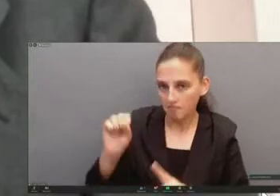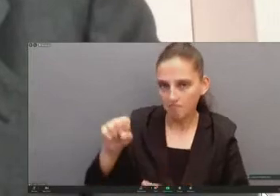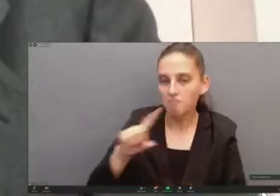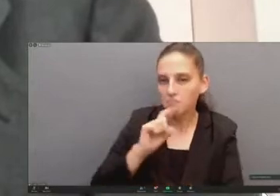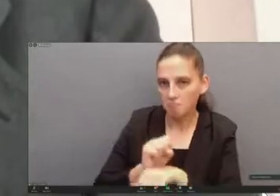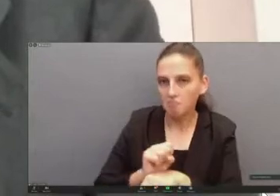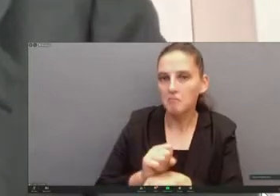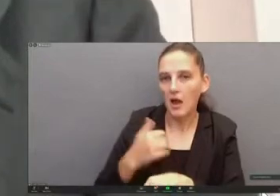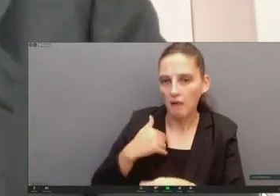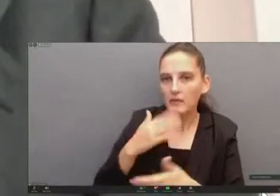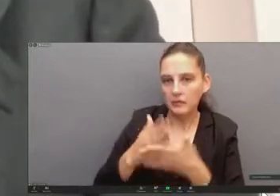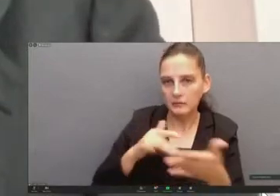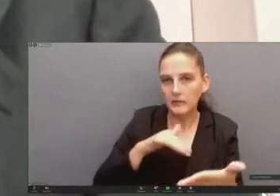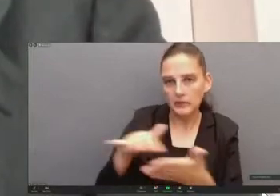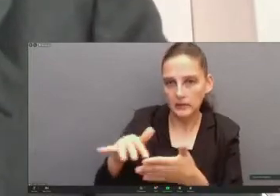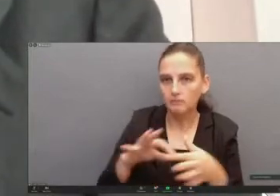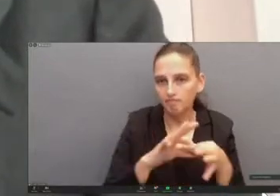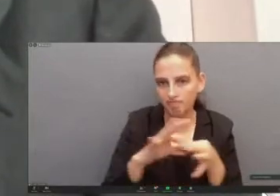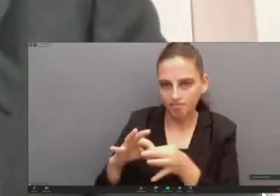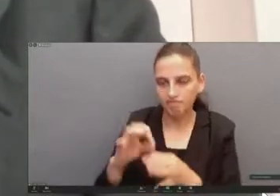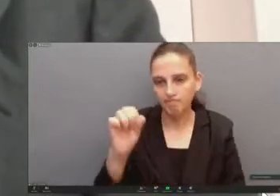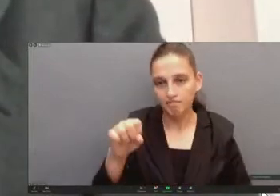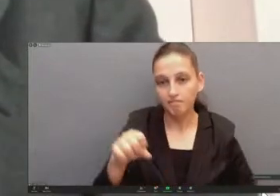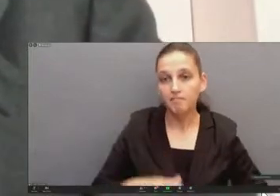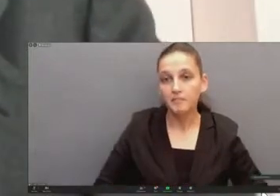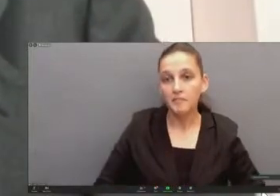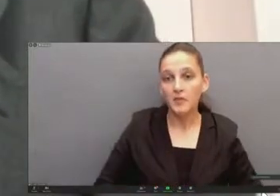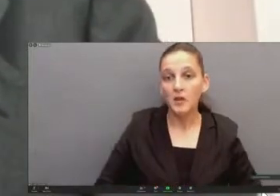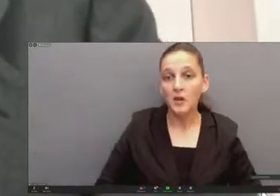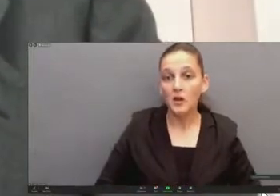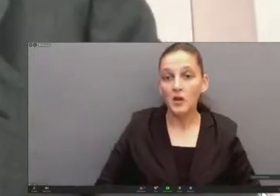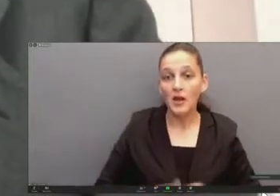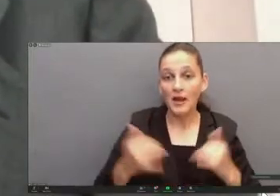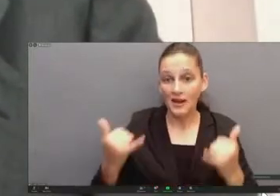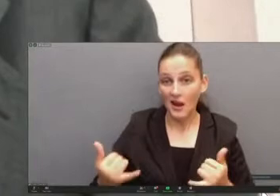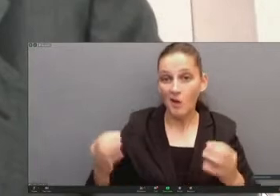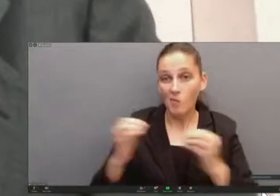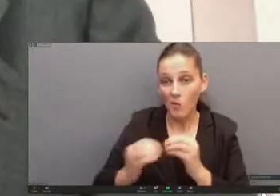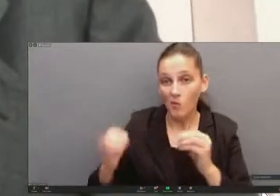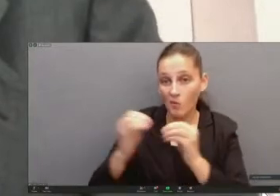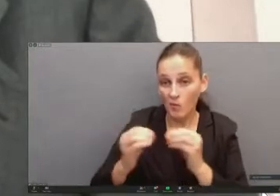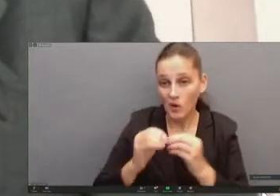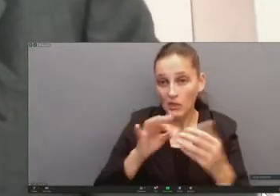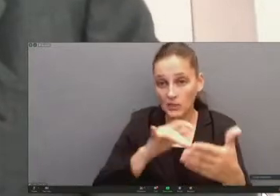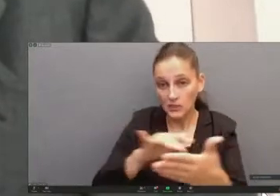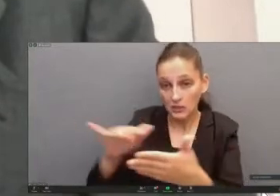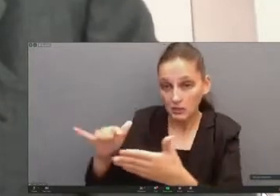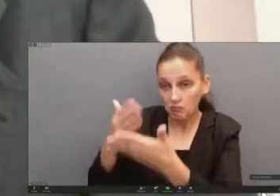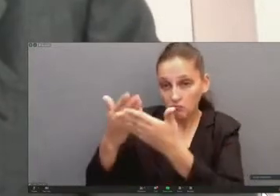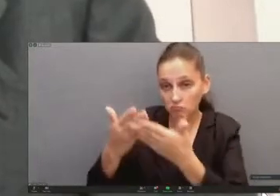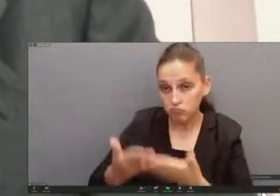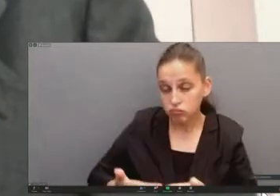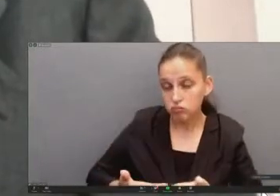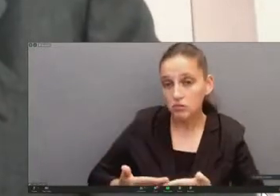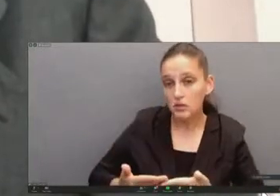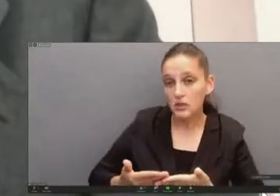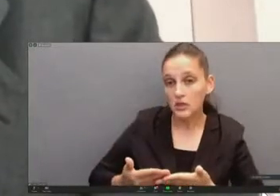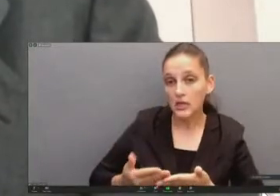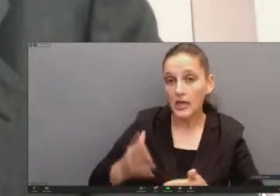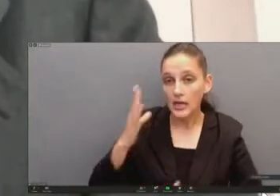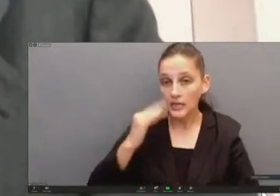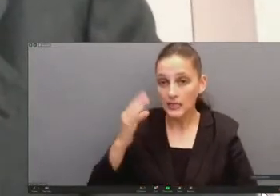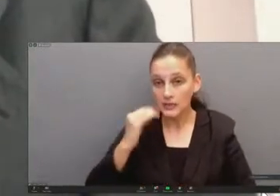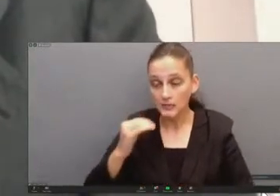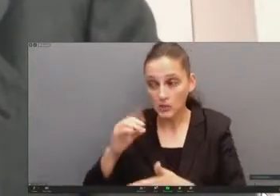maternal outcomes. There is even a larger growing body of studies that documents experiences of